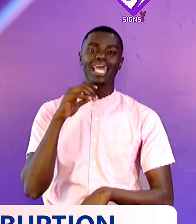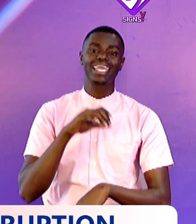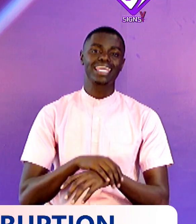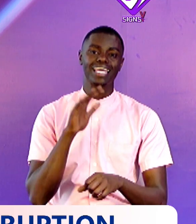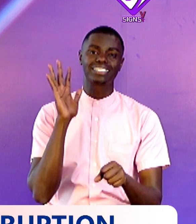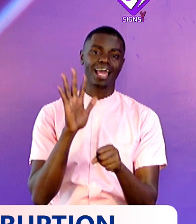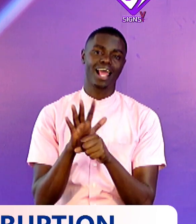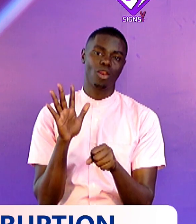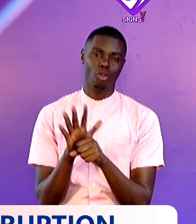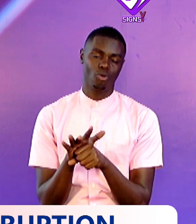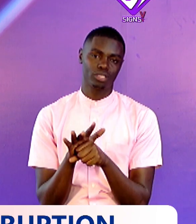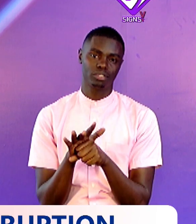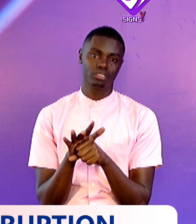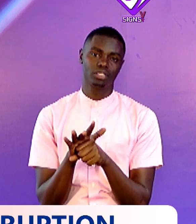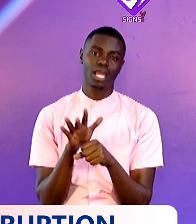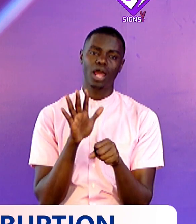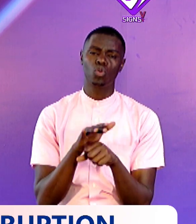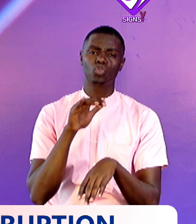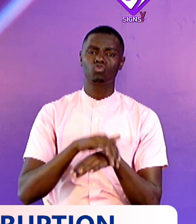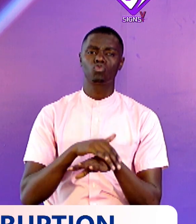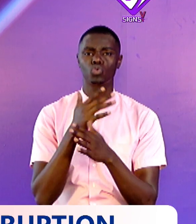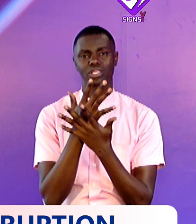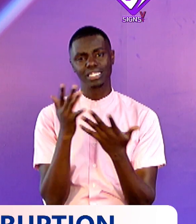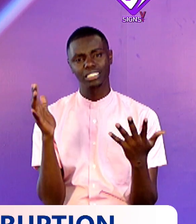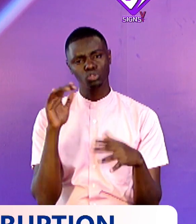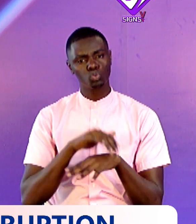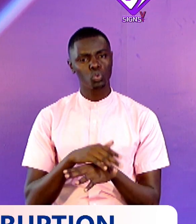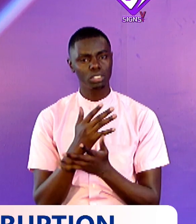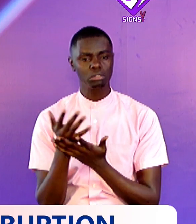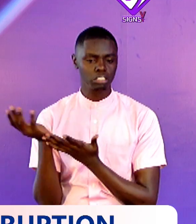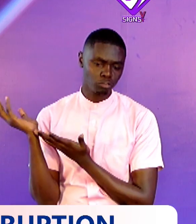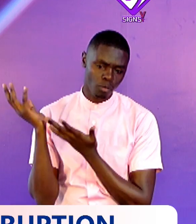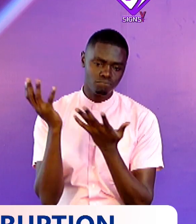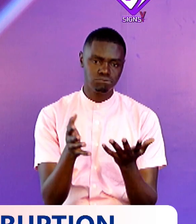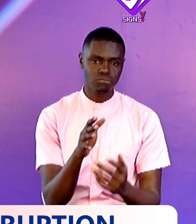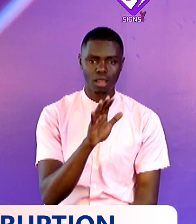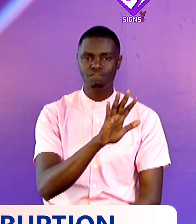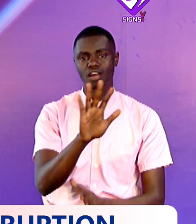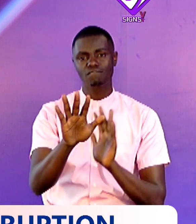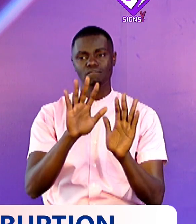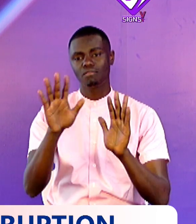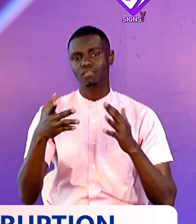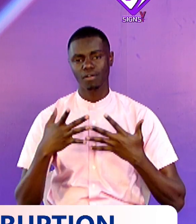of good things, goodies Right. for her people. Yeah.